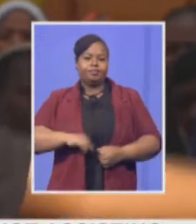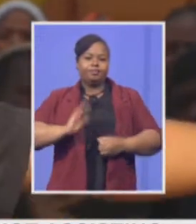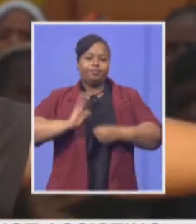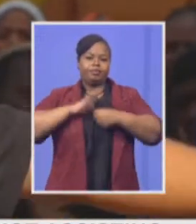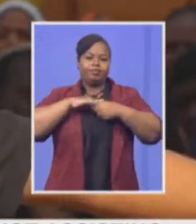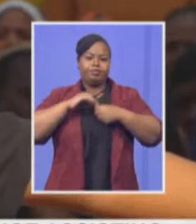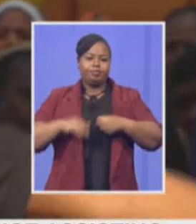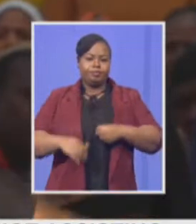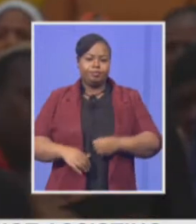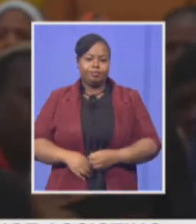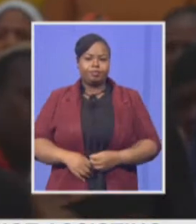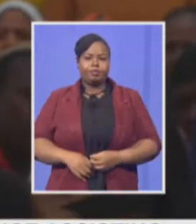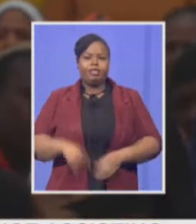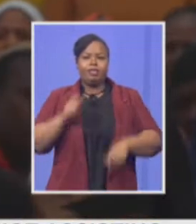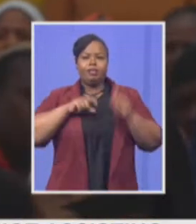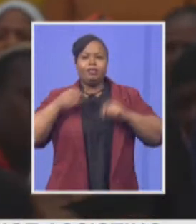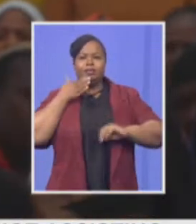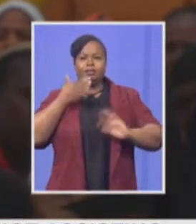Bashonile abantu lapha ya.